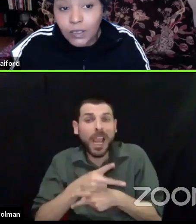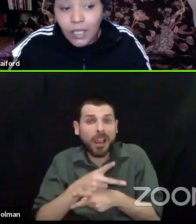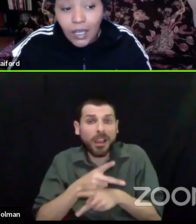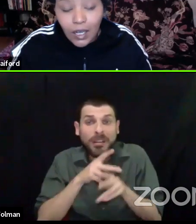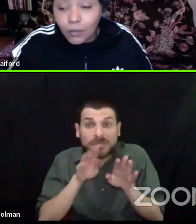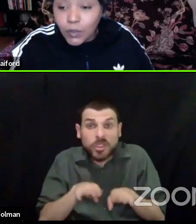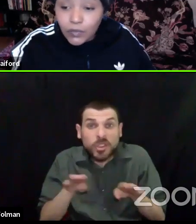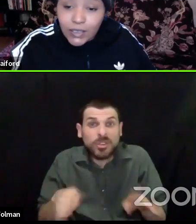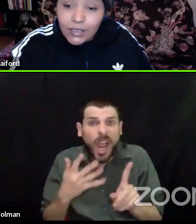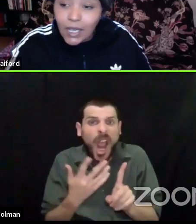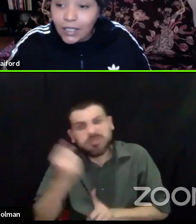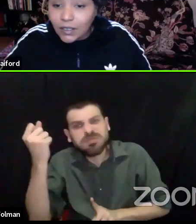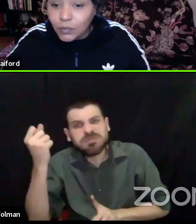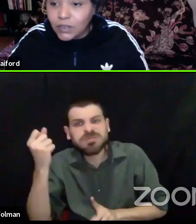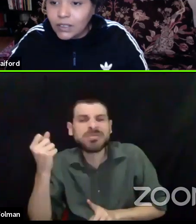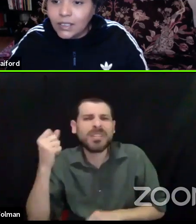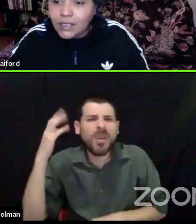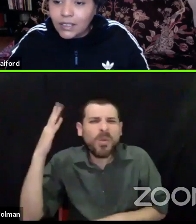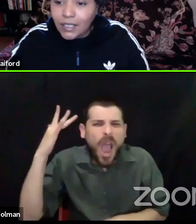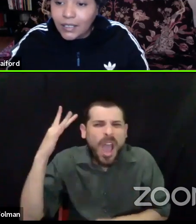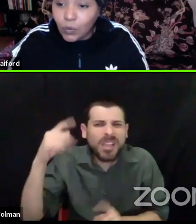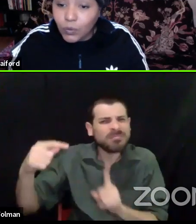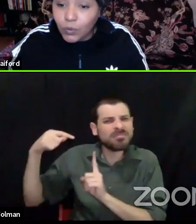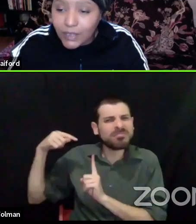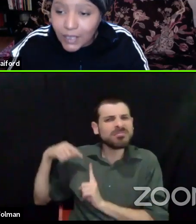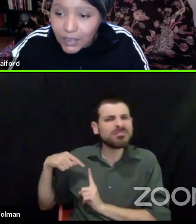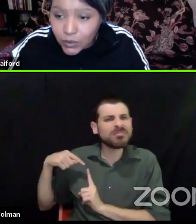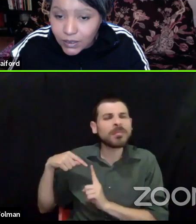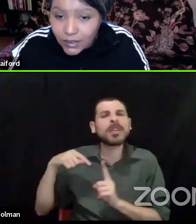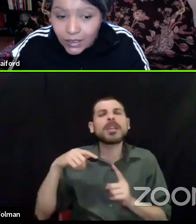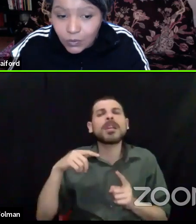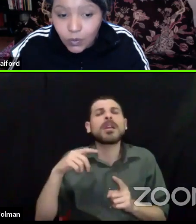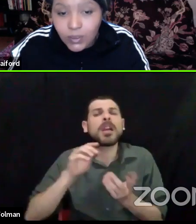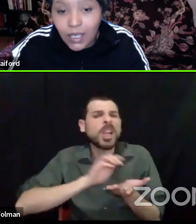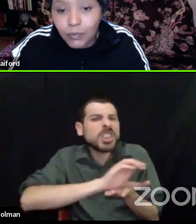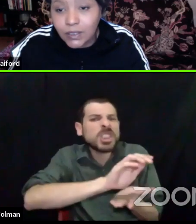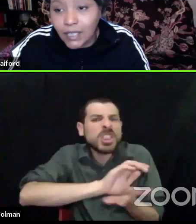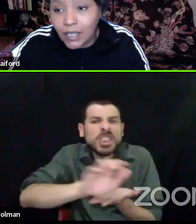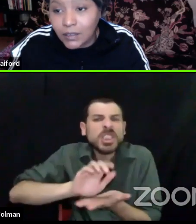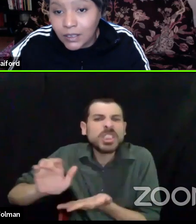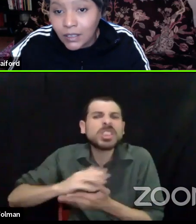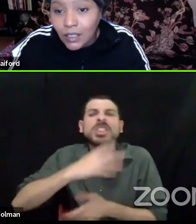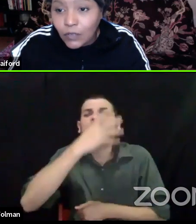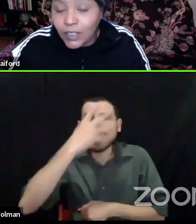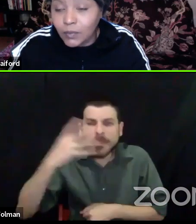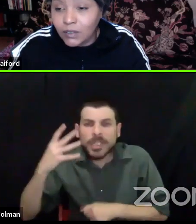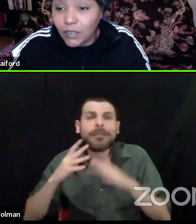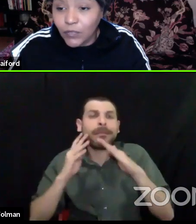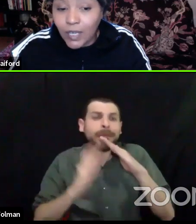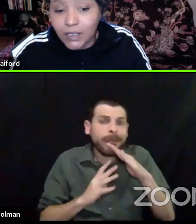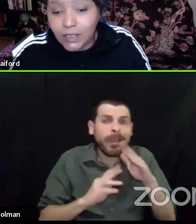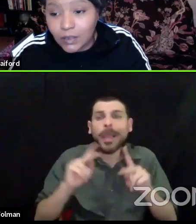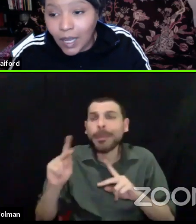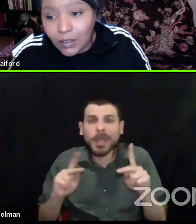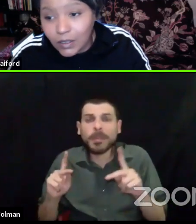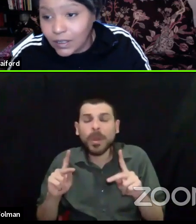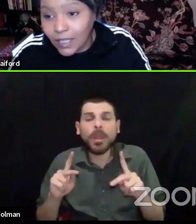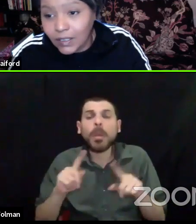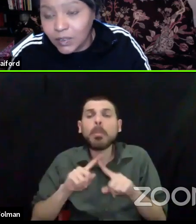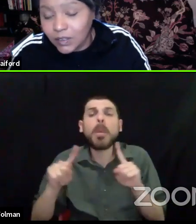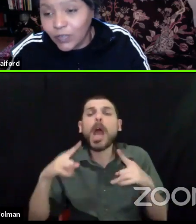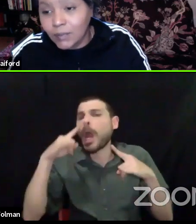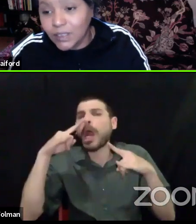we moving entire communities and saying that we have a sanctuary city when we're not building housing for immigrant families? I know a